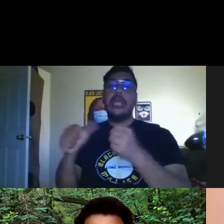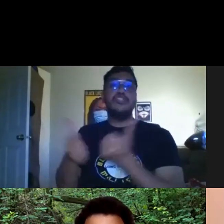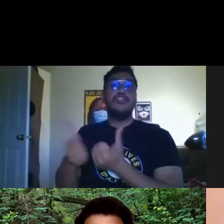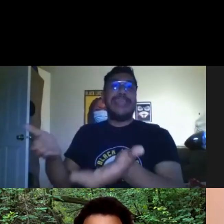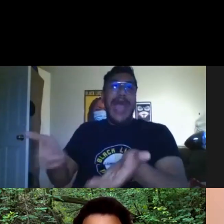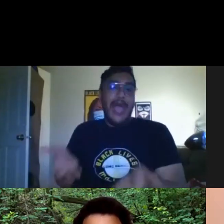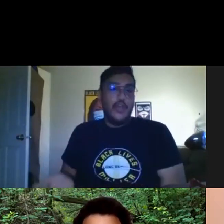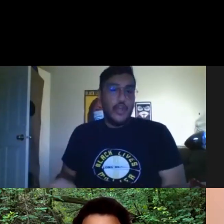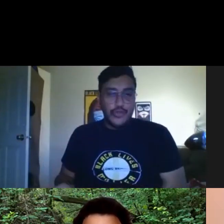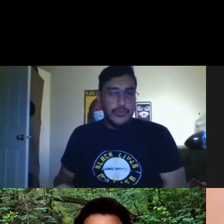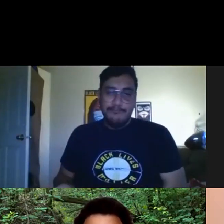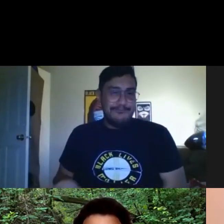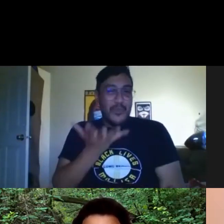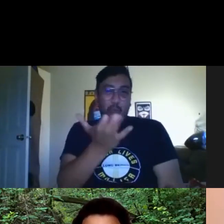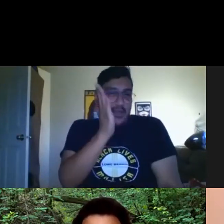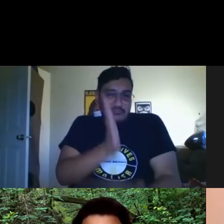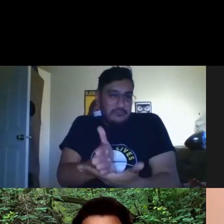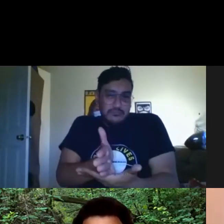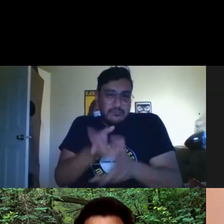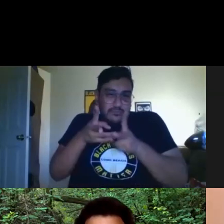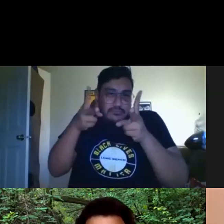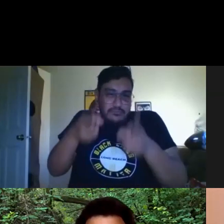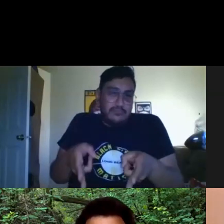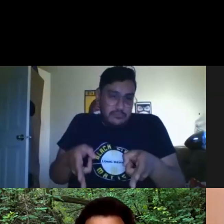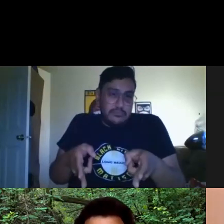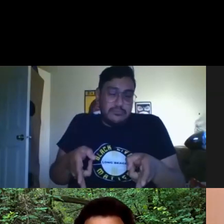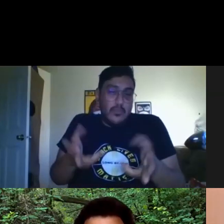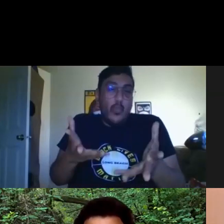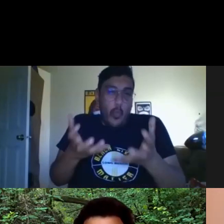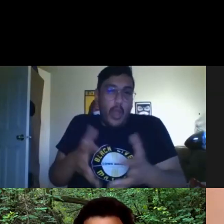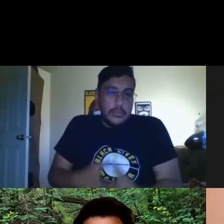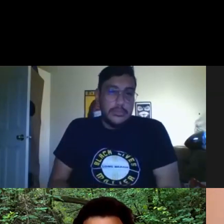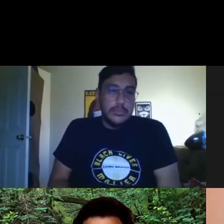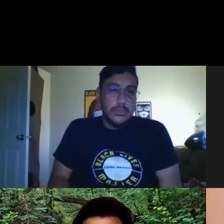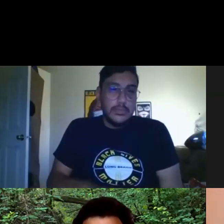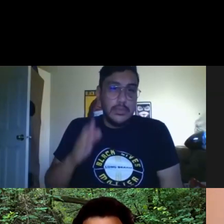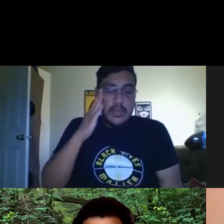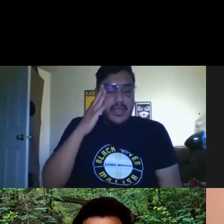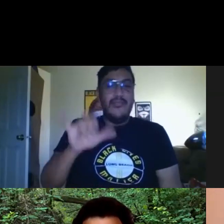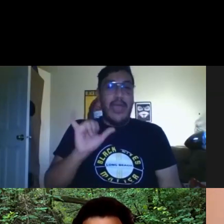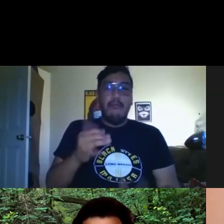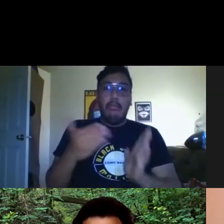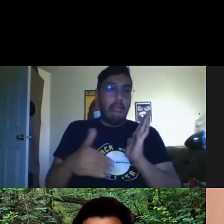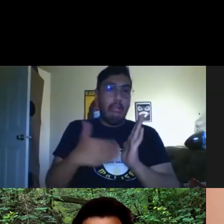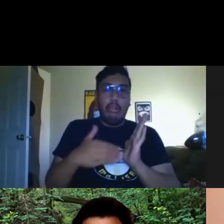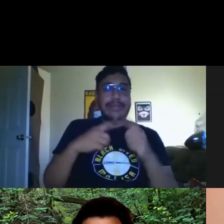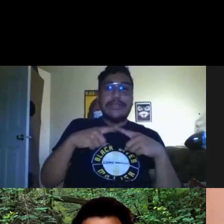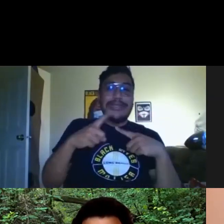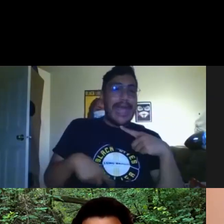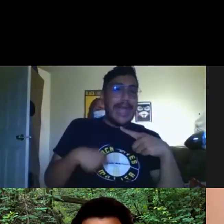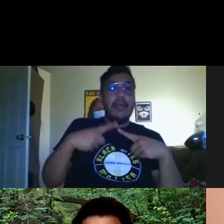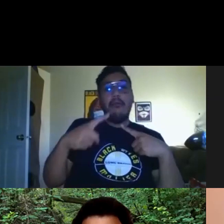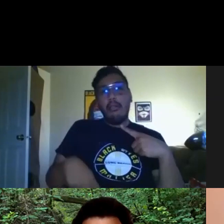to make sure we end this, what I call wash, rinse, and repeat cycle of